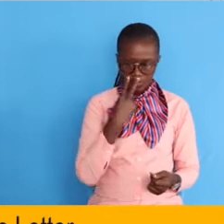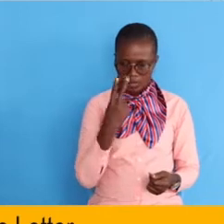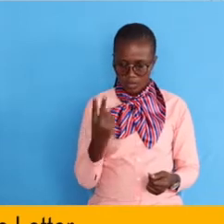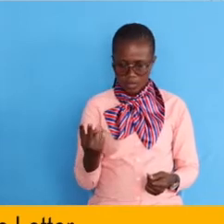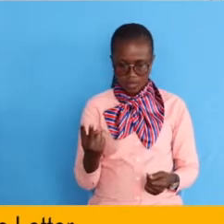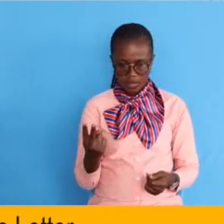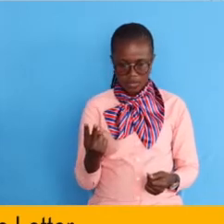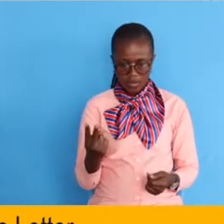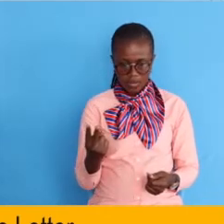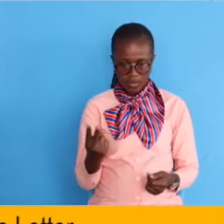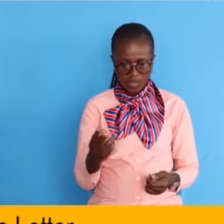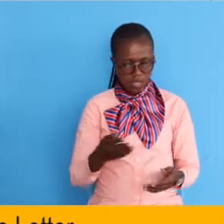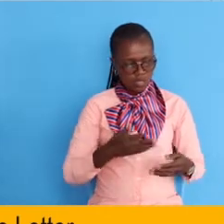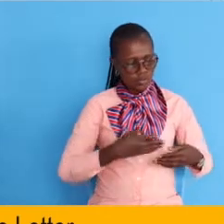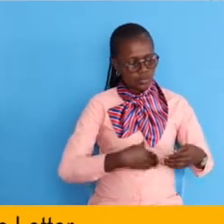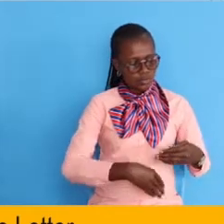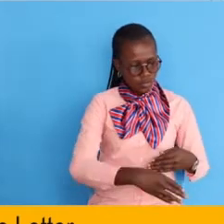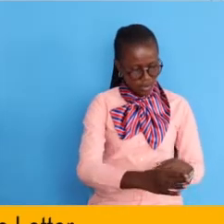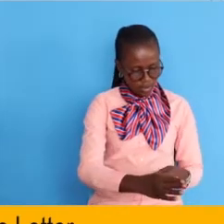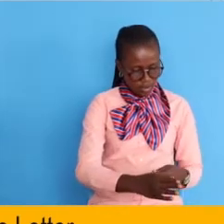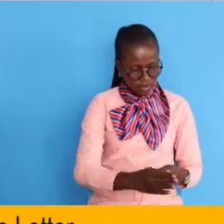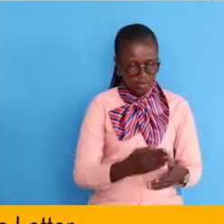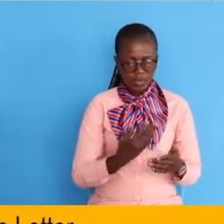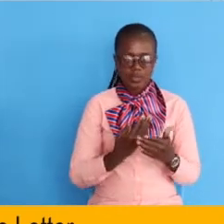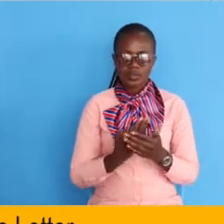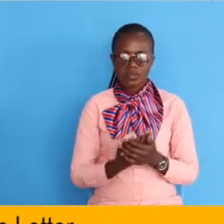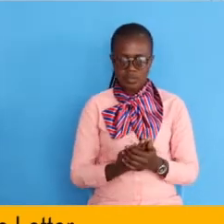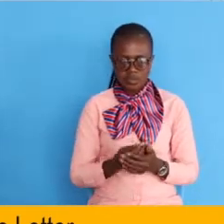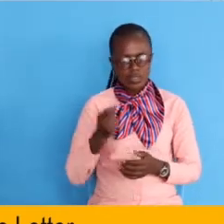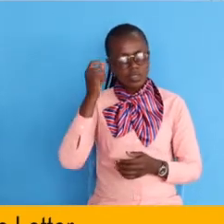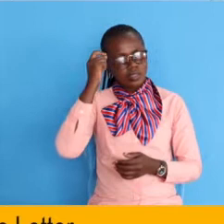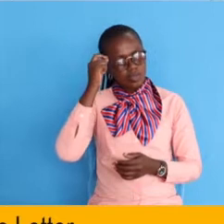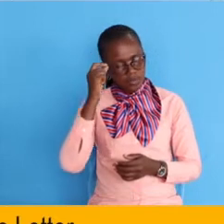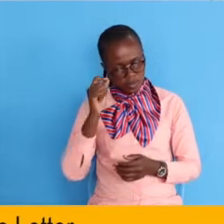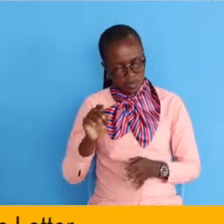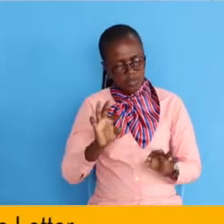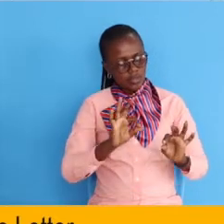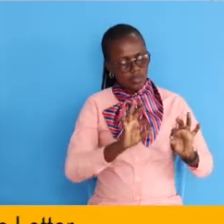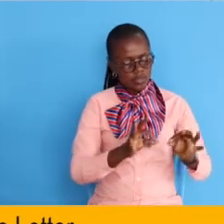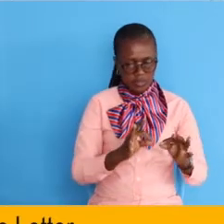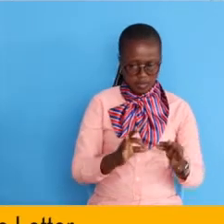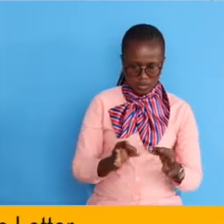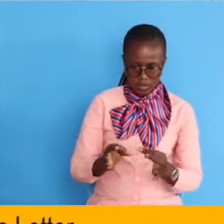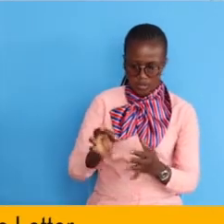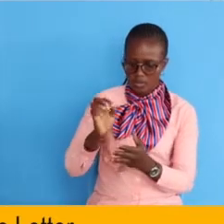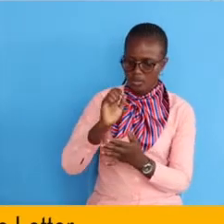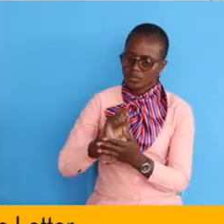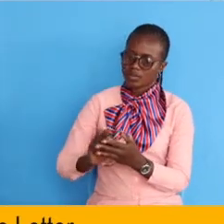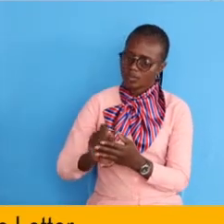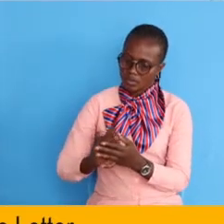order to go along in understanding on how we can write